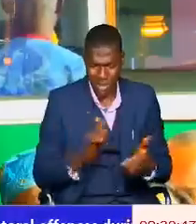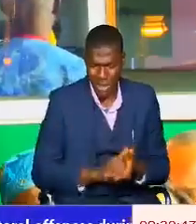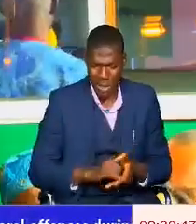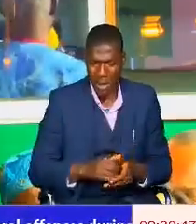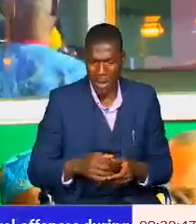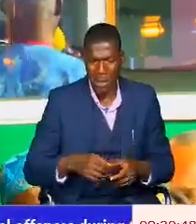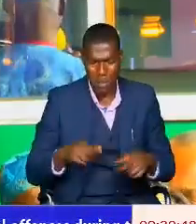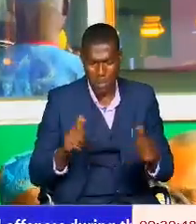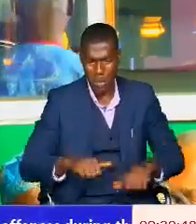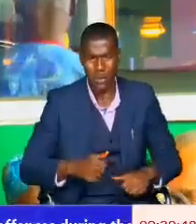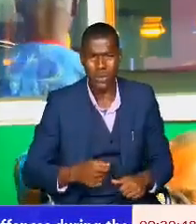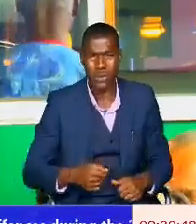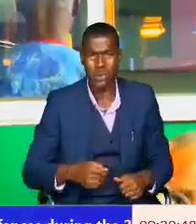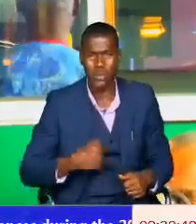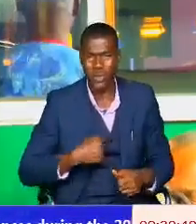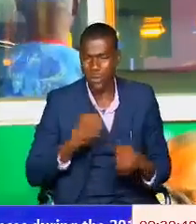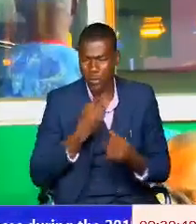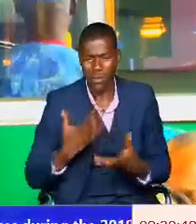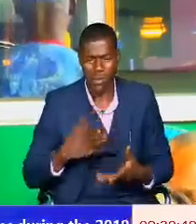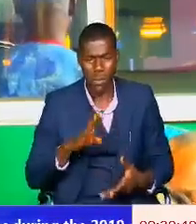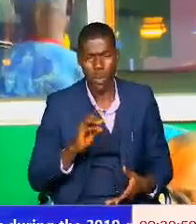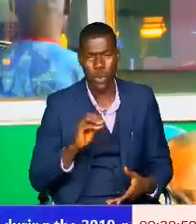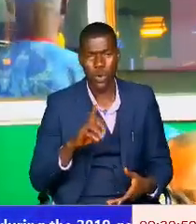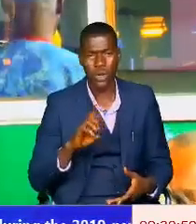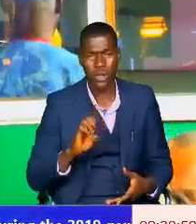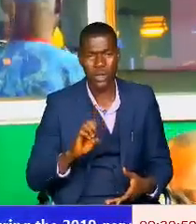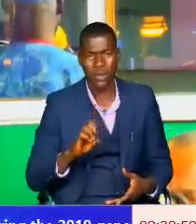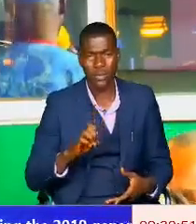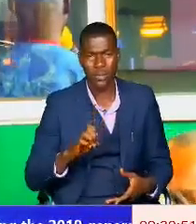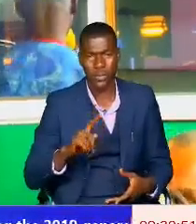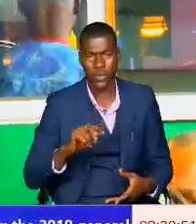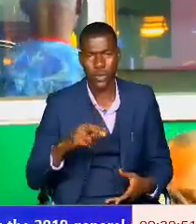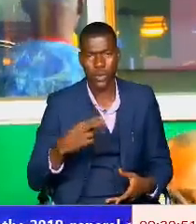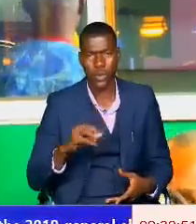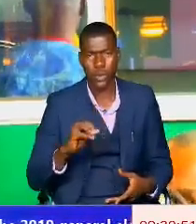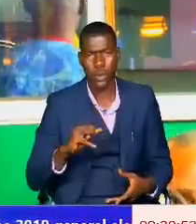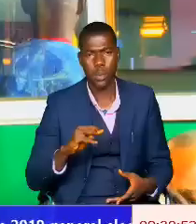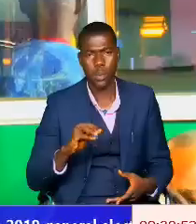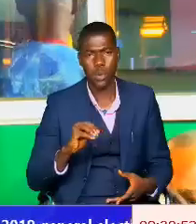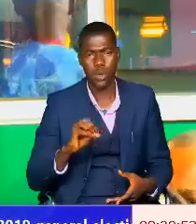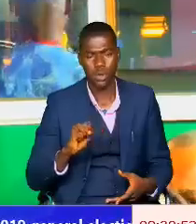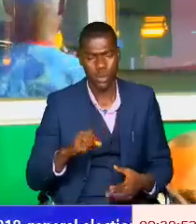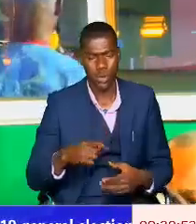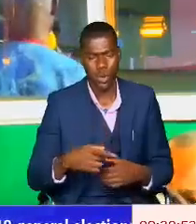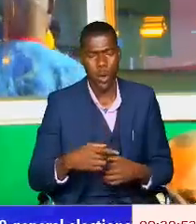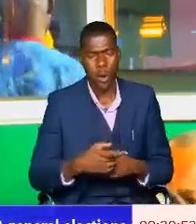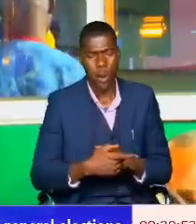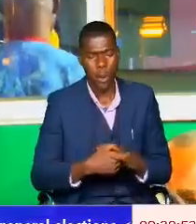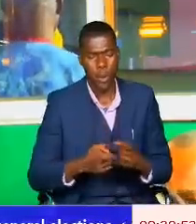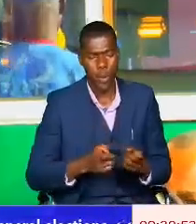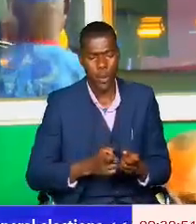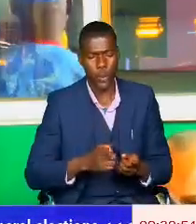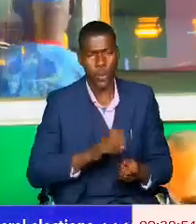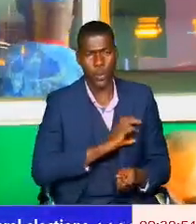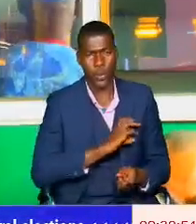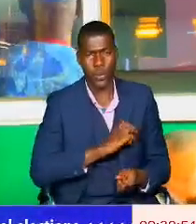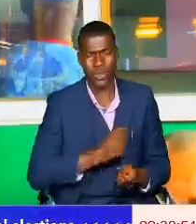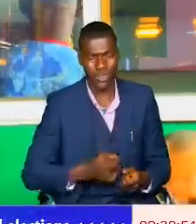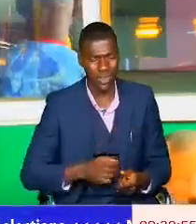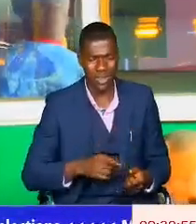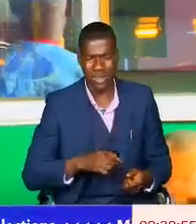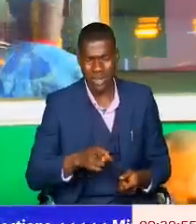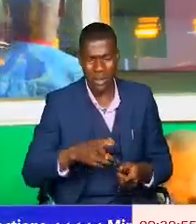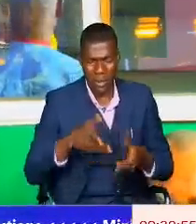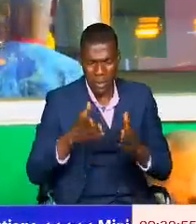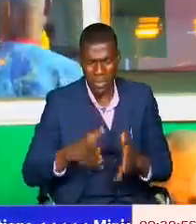Body Thomas Police Station, and he has been here. And my 2IC confirmed that it was that lady, the owner of the money, who